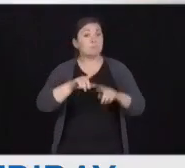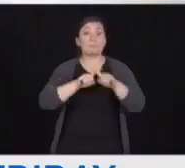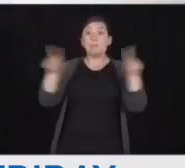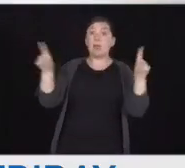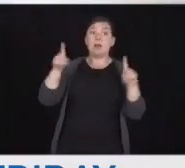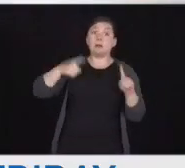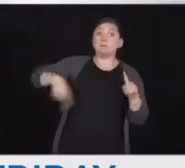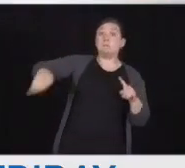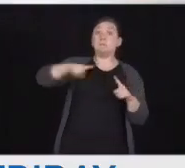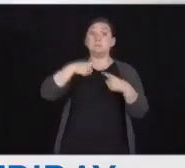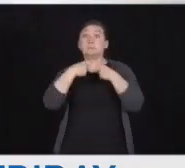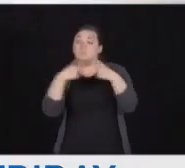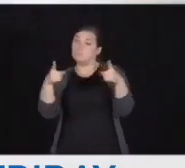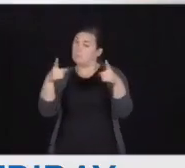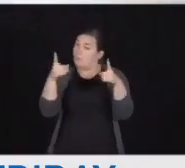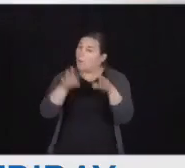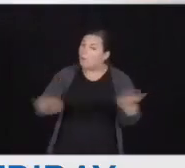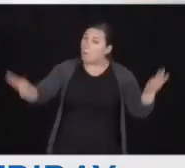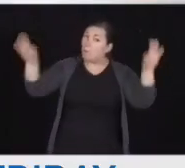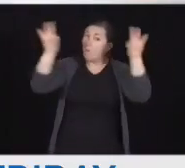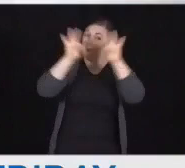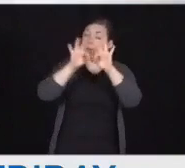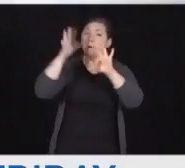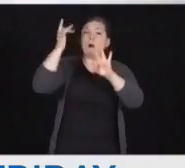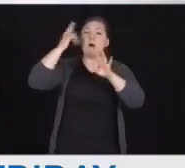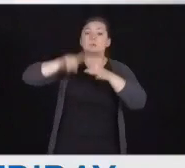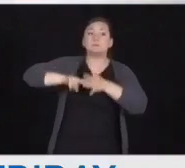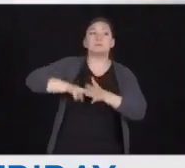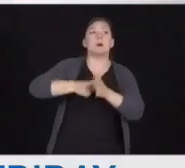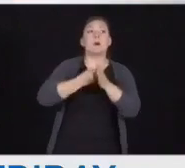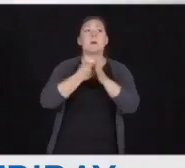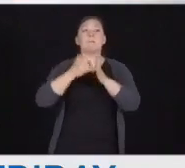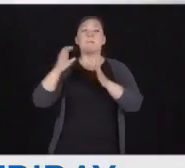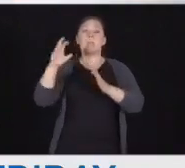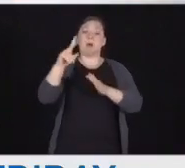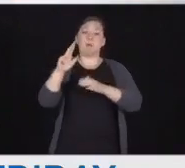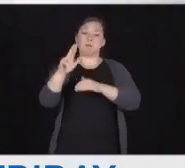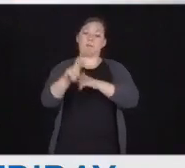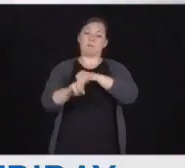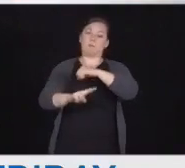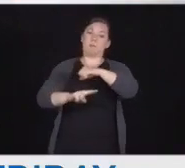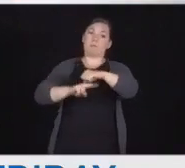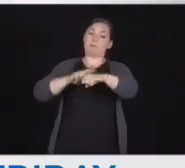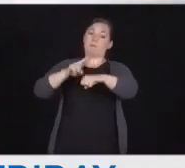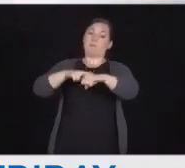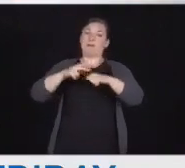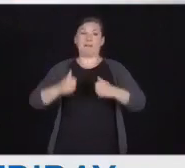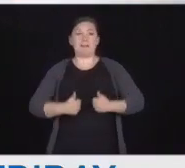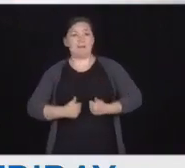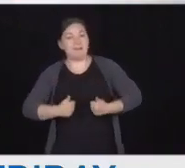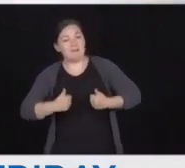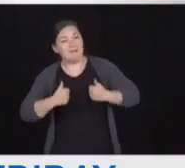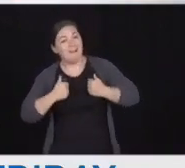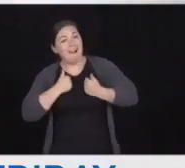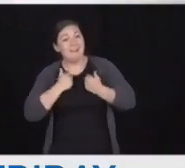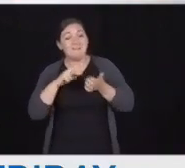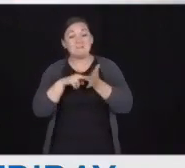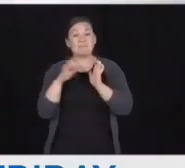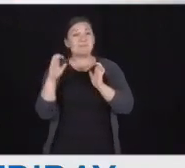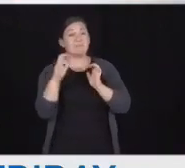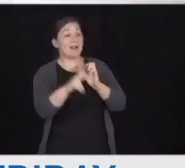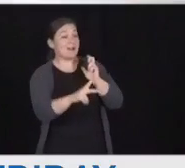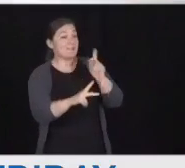practice physical distancing with those outside their social circle. And stage three will also give another boost